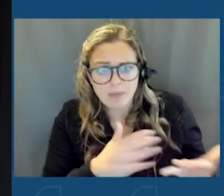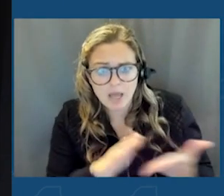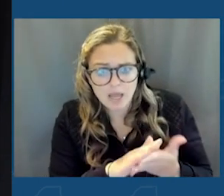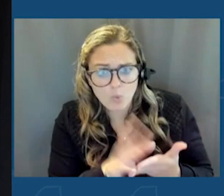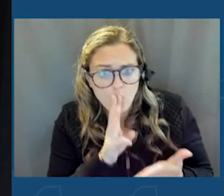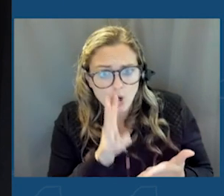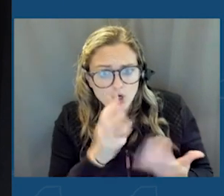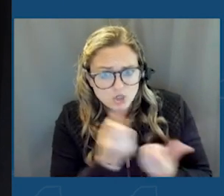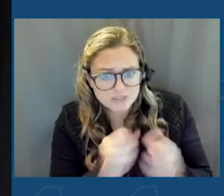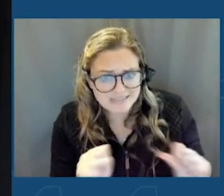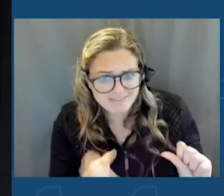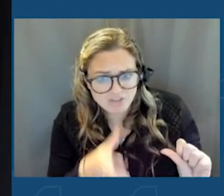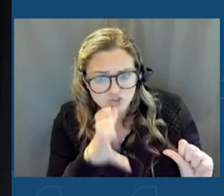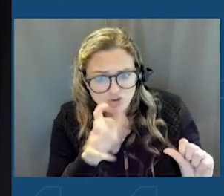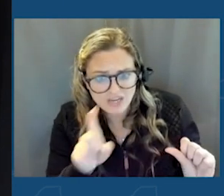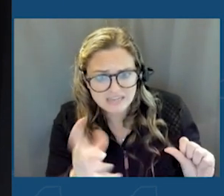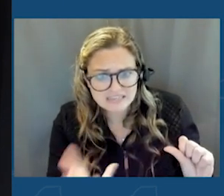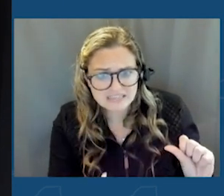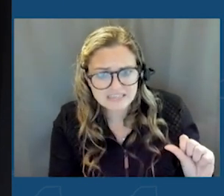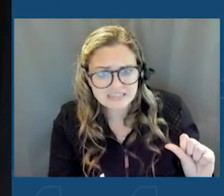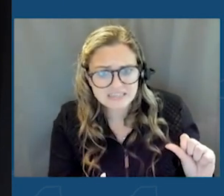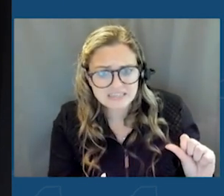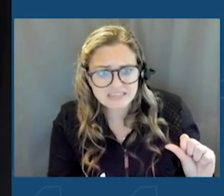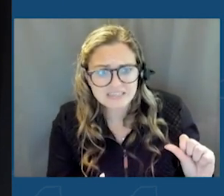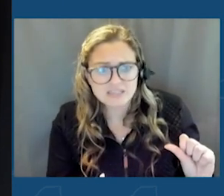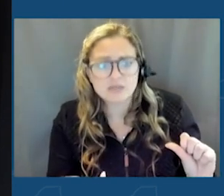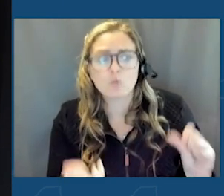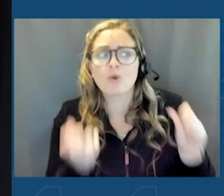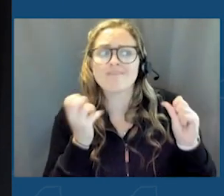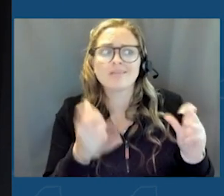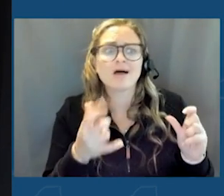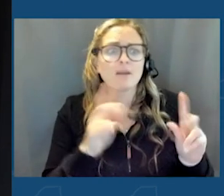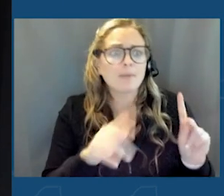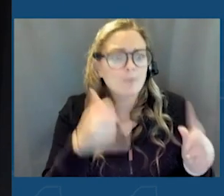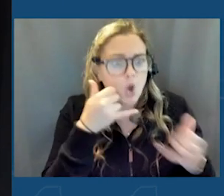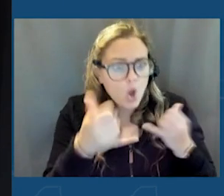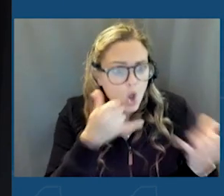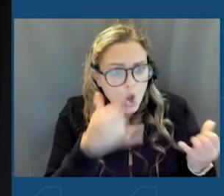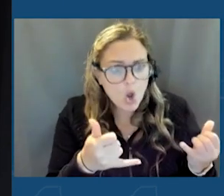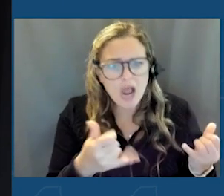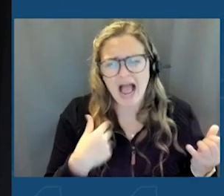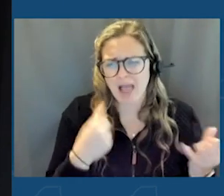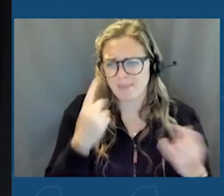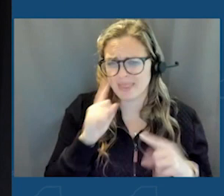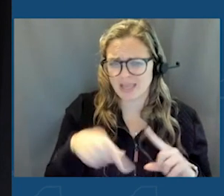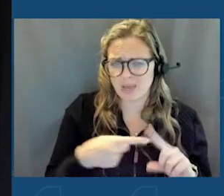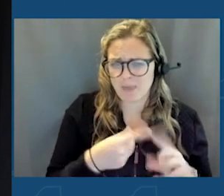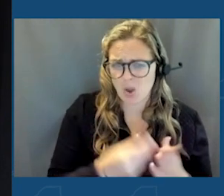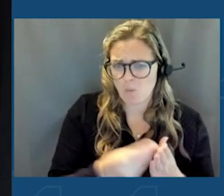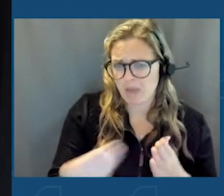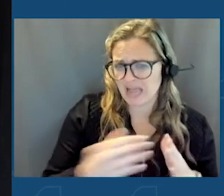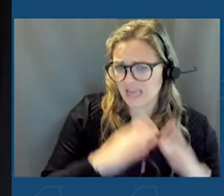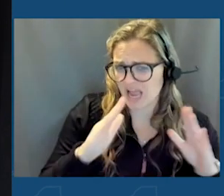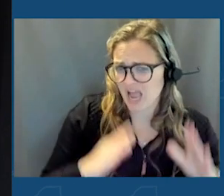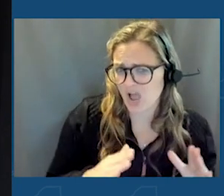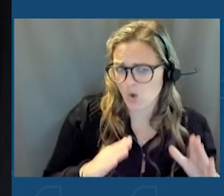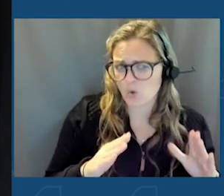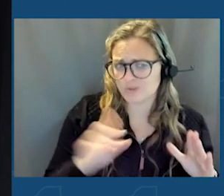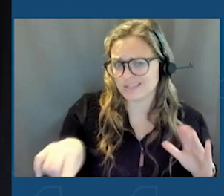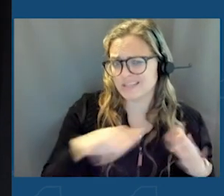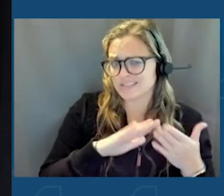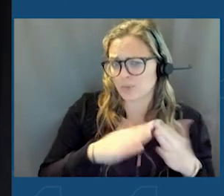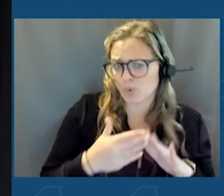drink? We also get lots of calls with people calling saying, I'm thinking about buying a house in such and such a